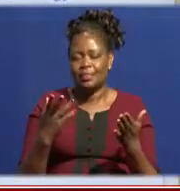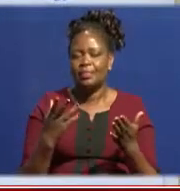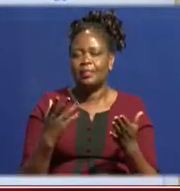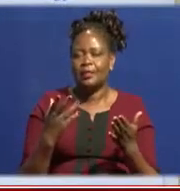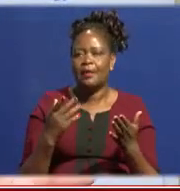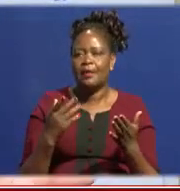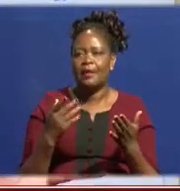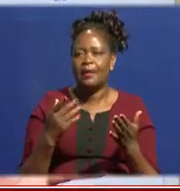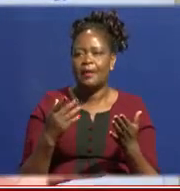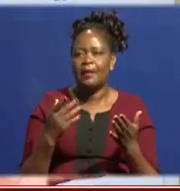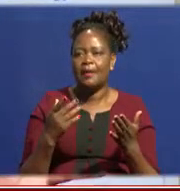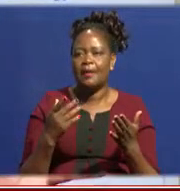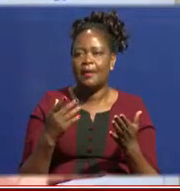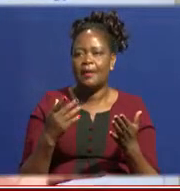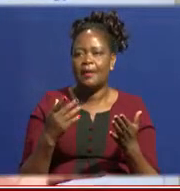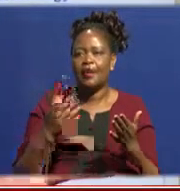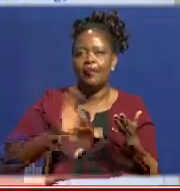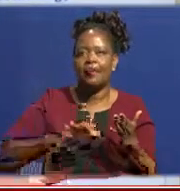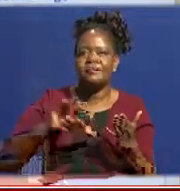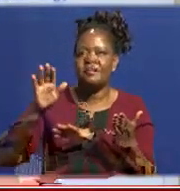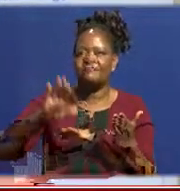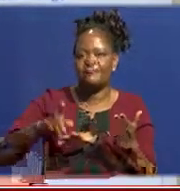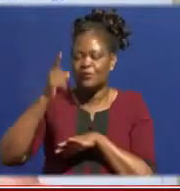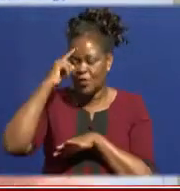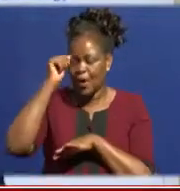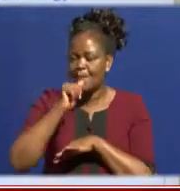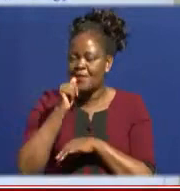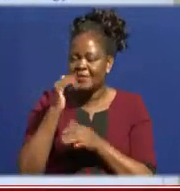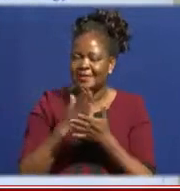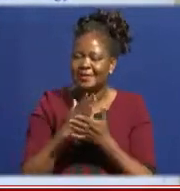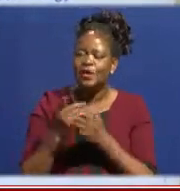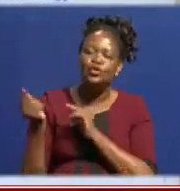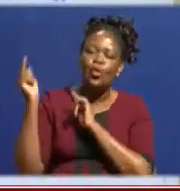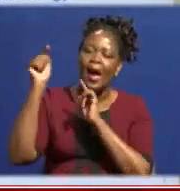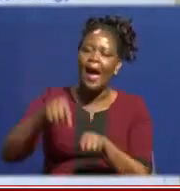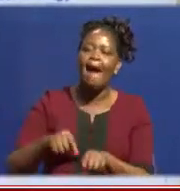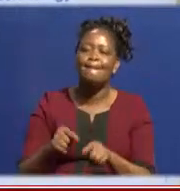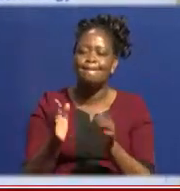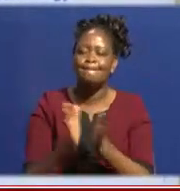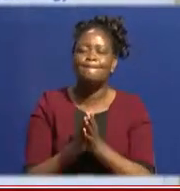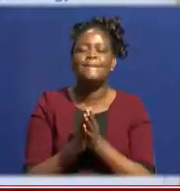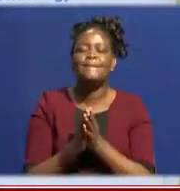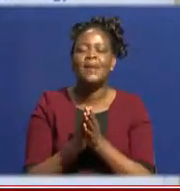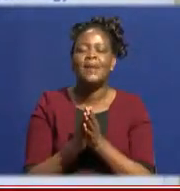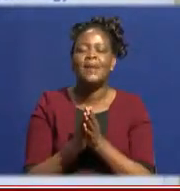manufacturers. Create for the private sector to come in and